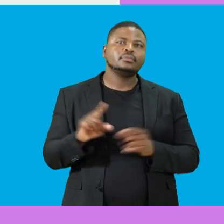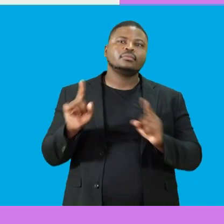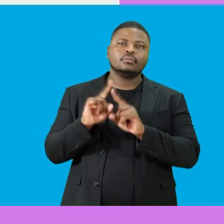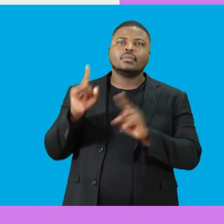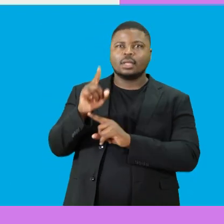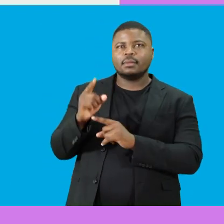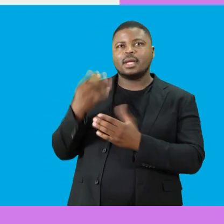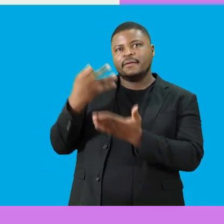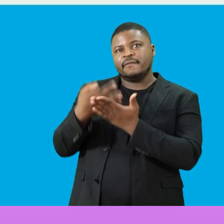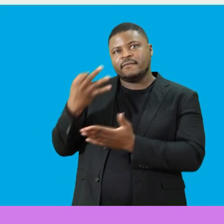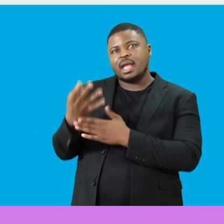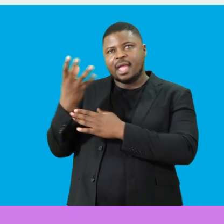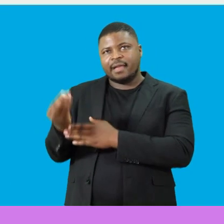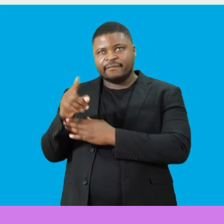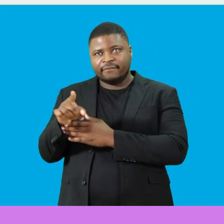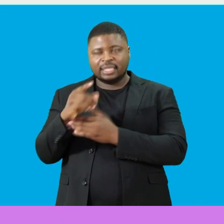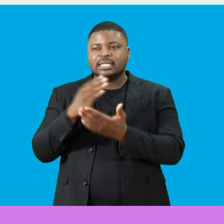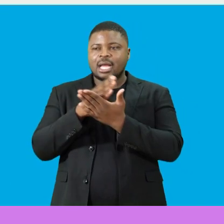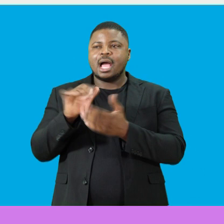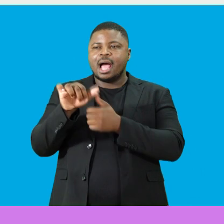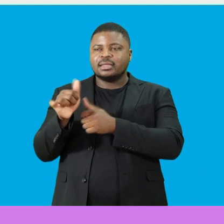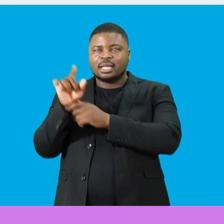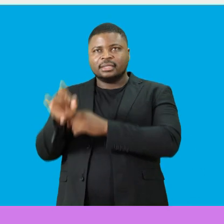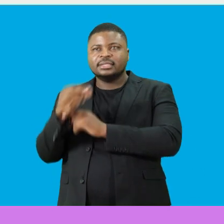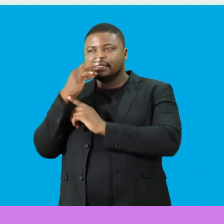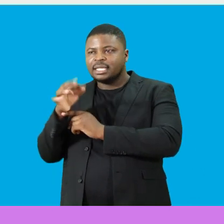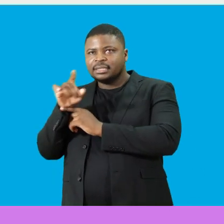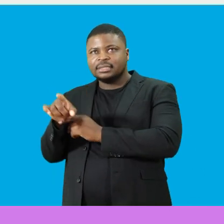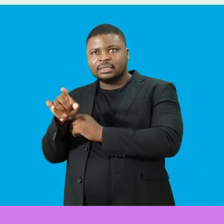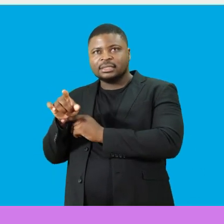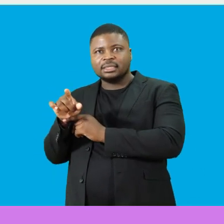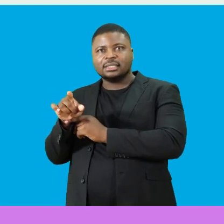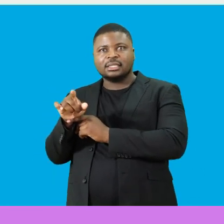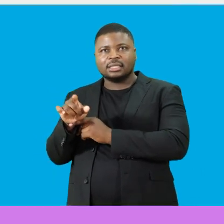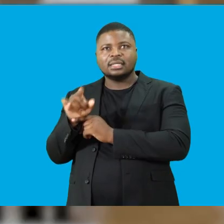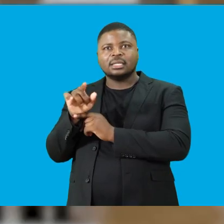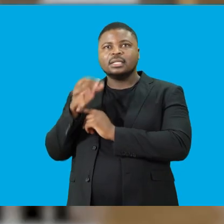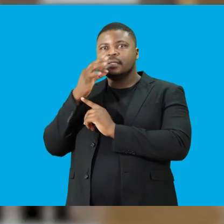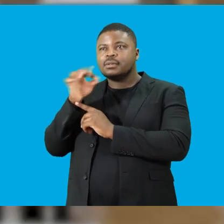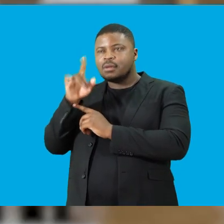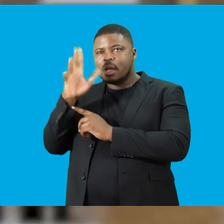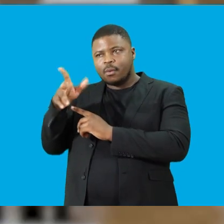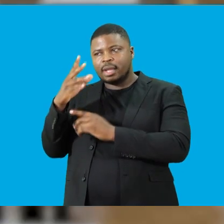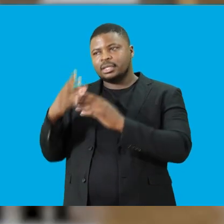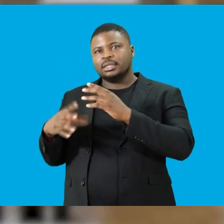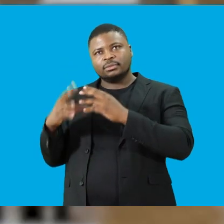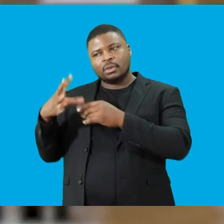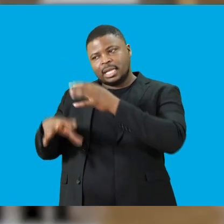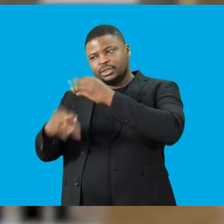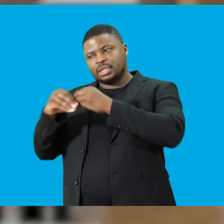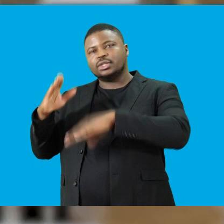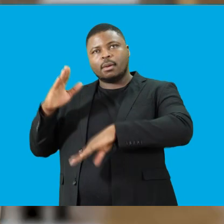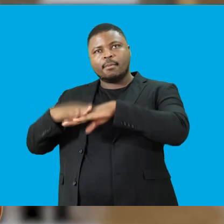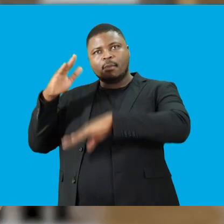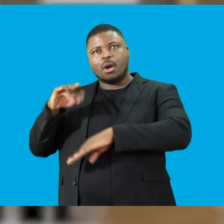part thereof and the one that does not have a part thereof, we realize that the one with the part thereof will actually charge you more than the one